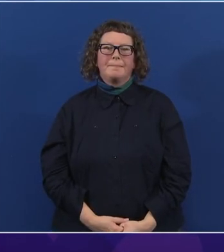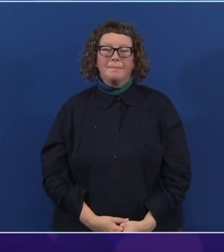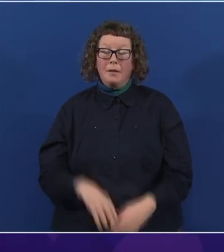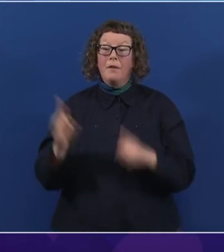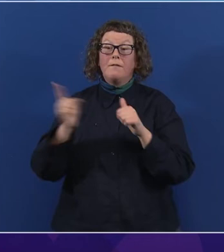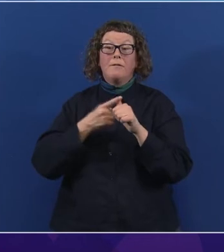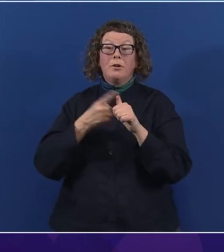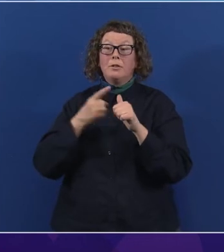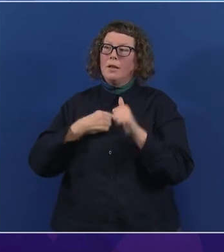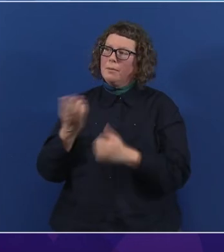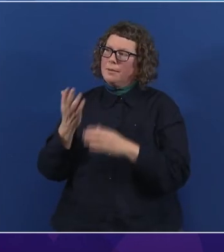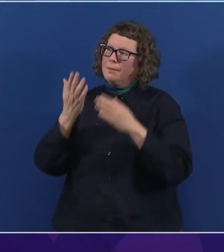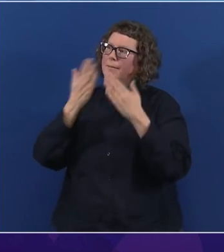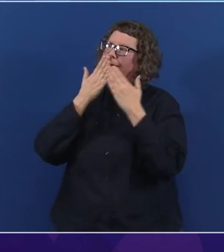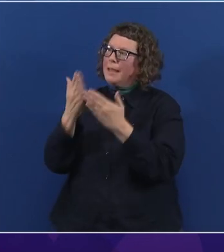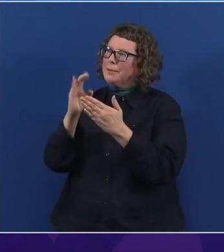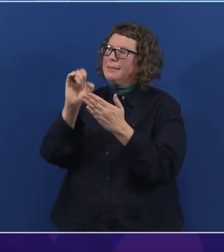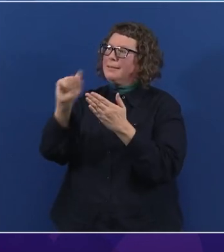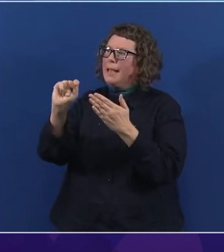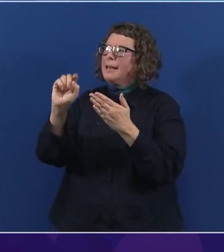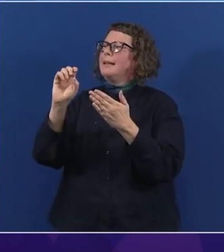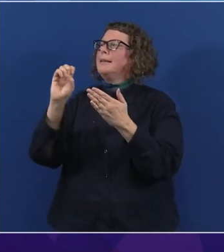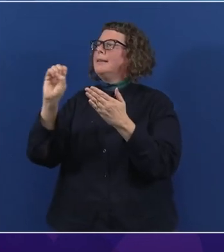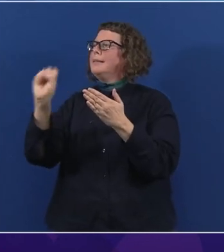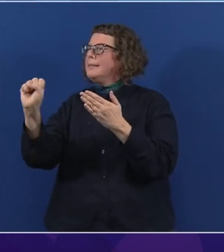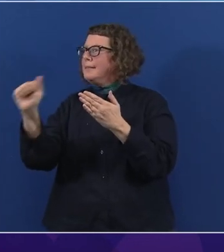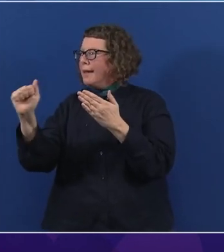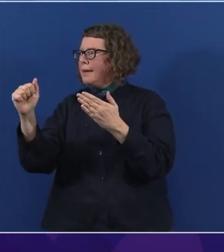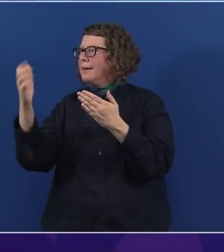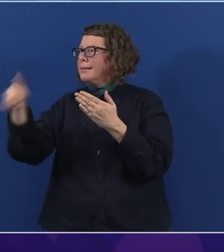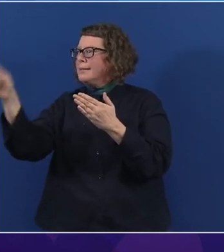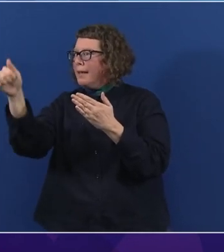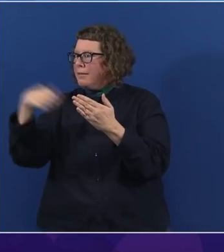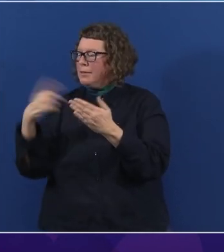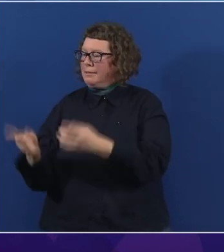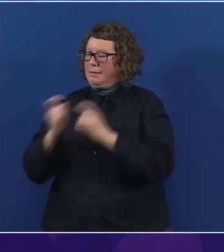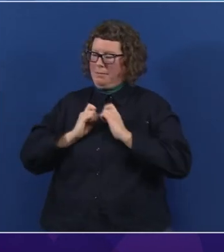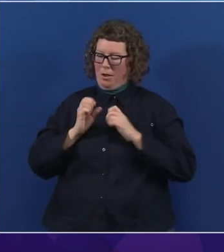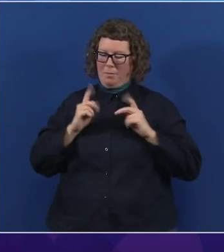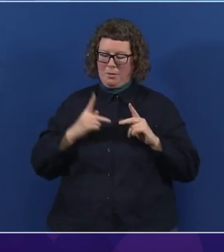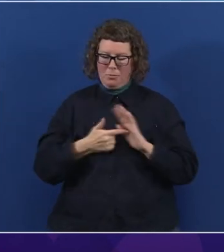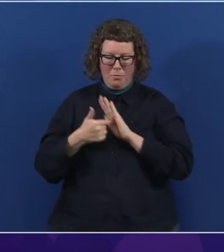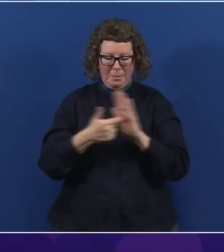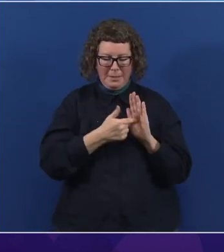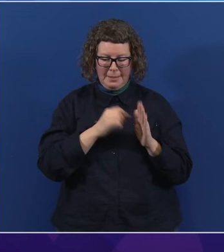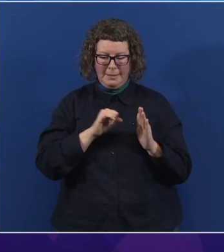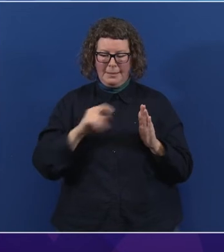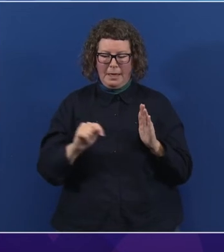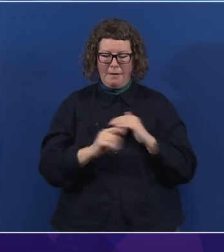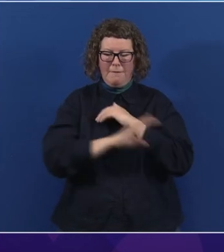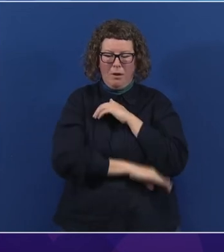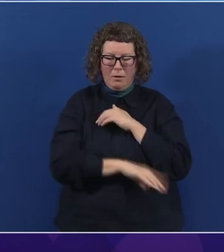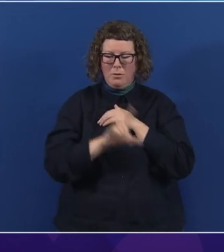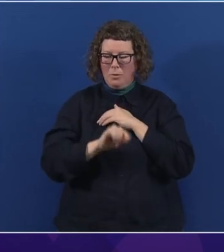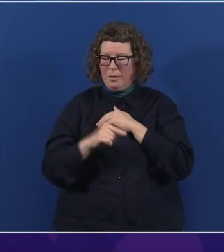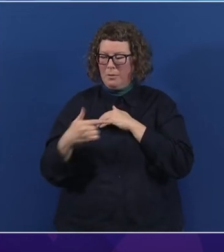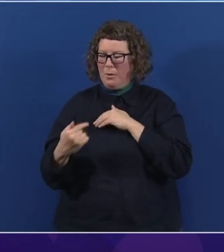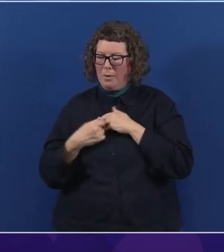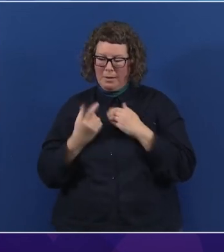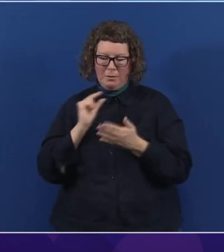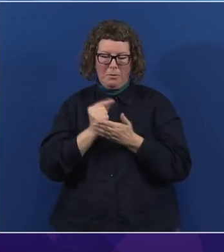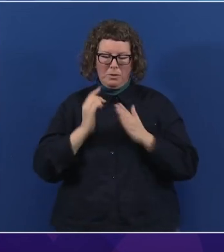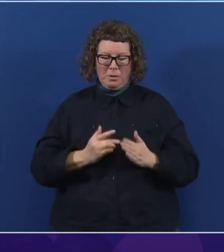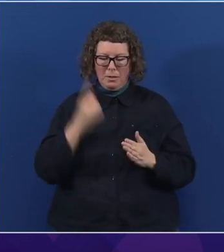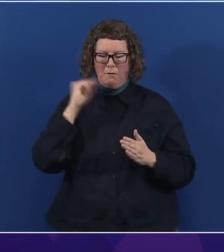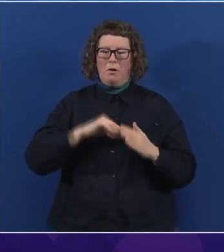First and foremost, I'd like to thank SAIT and SAIT's executives for giving me this opportunity to represent SAIT Fall 2021 graduates as your